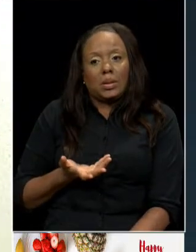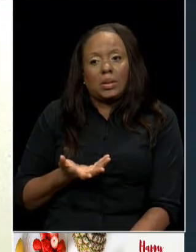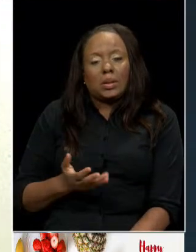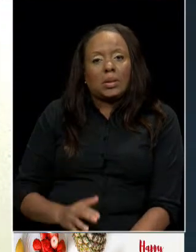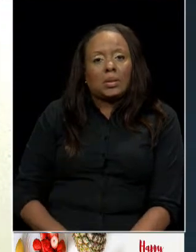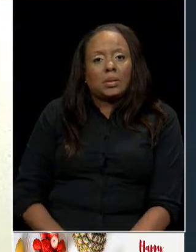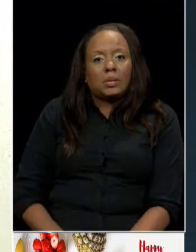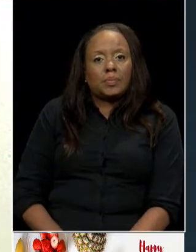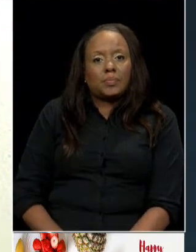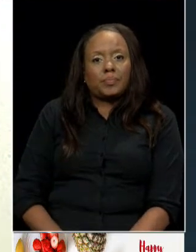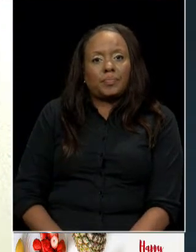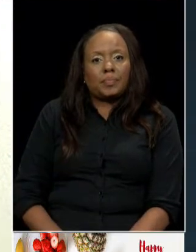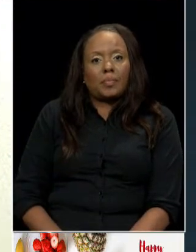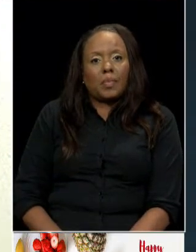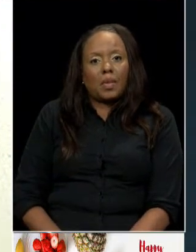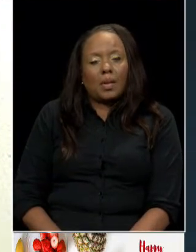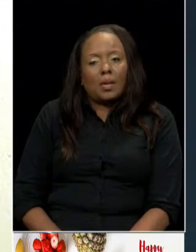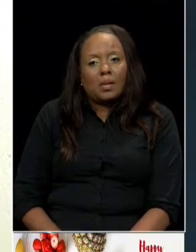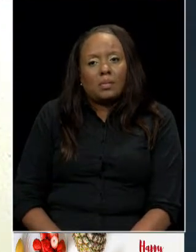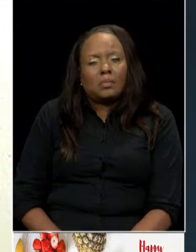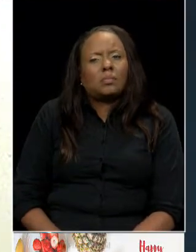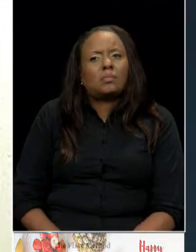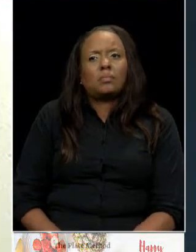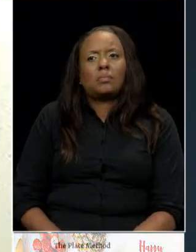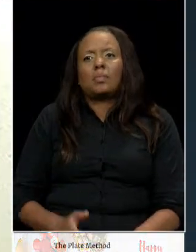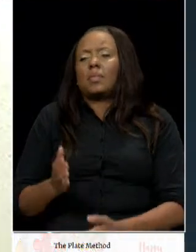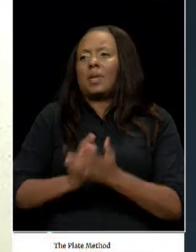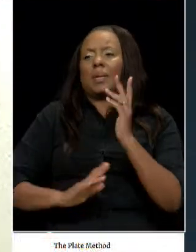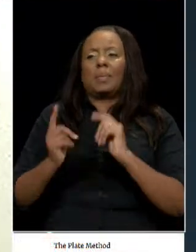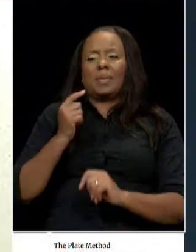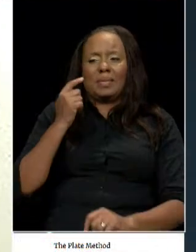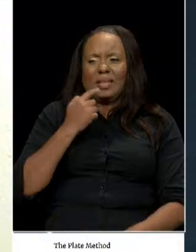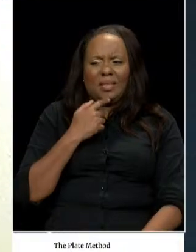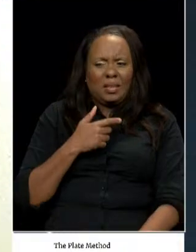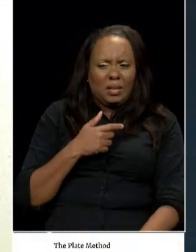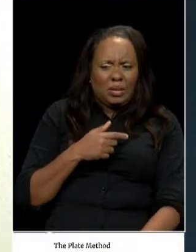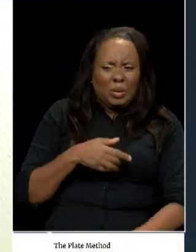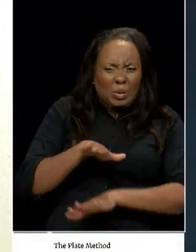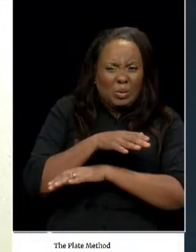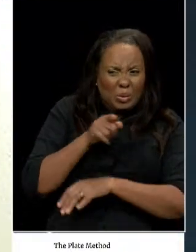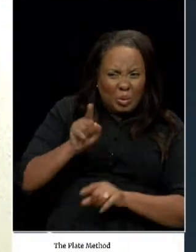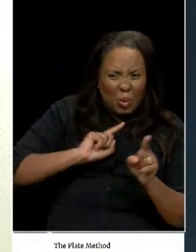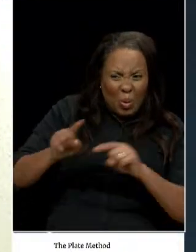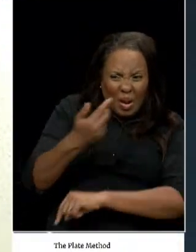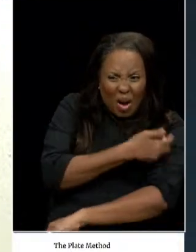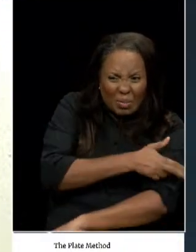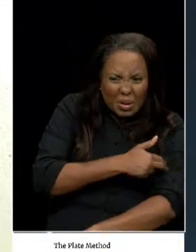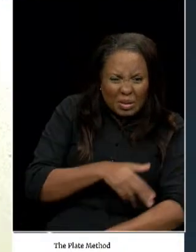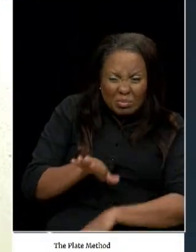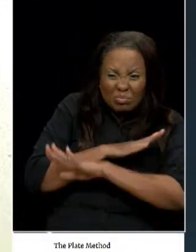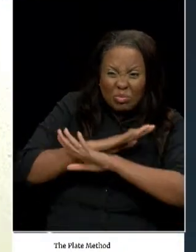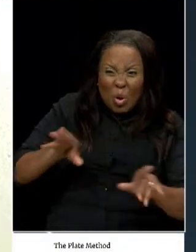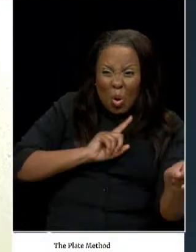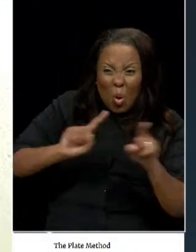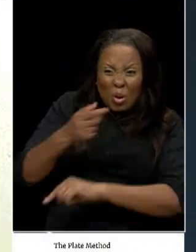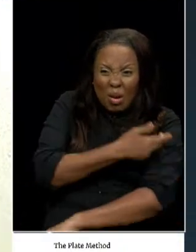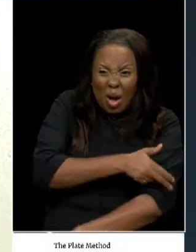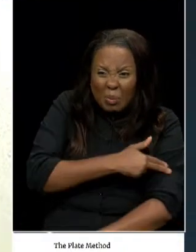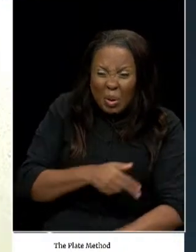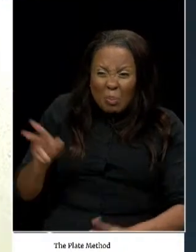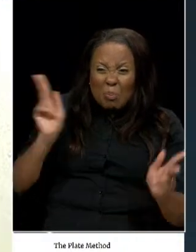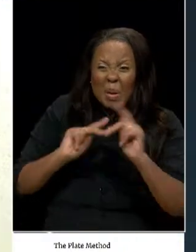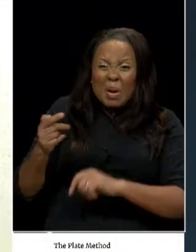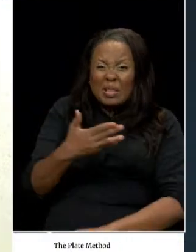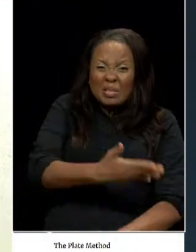When the perception in the public becomes that don't go there because you are going to end up with an outcome that you